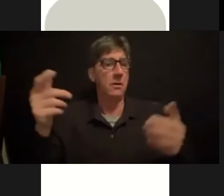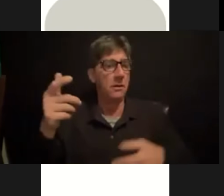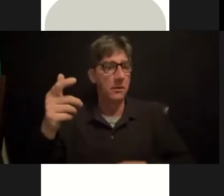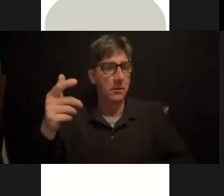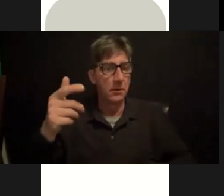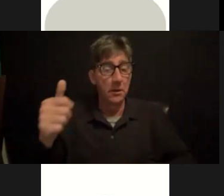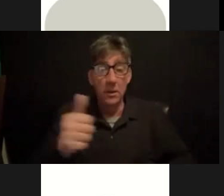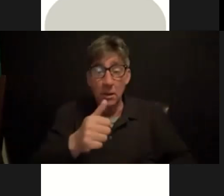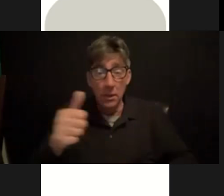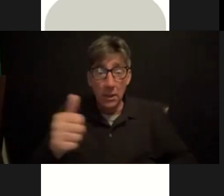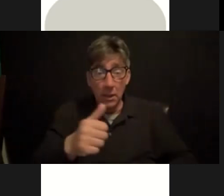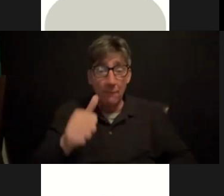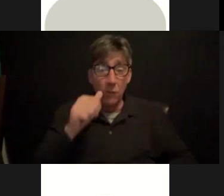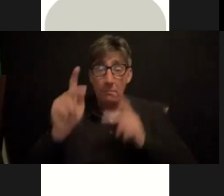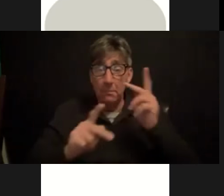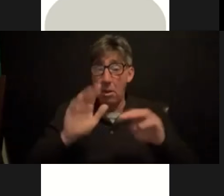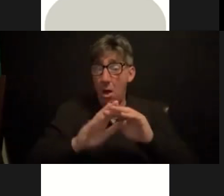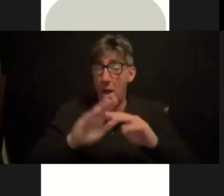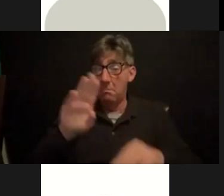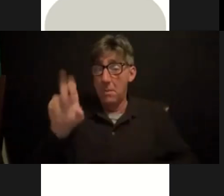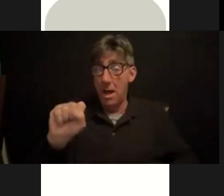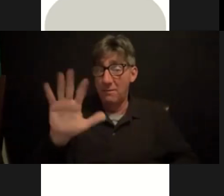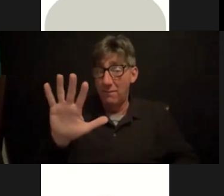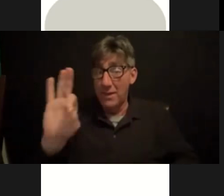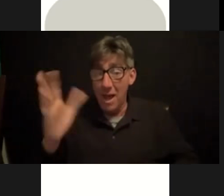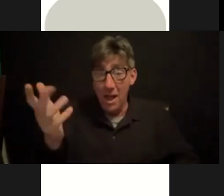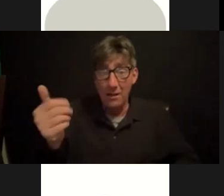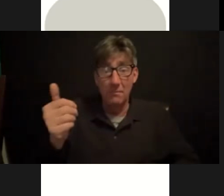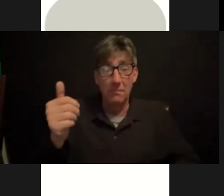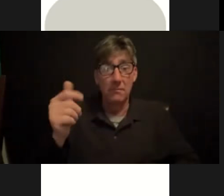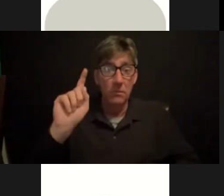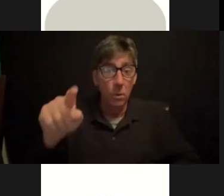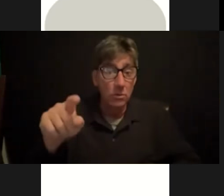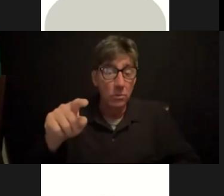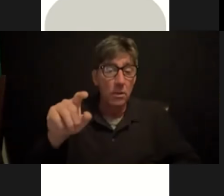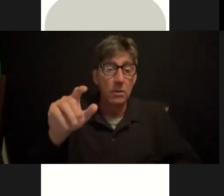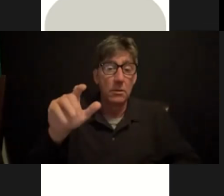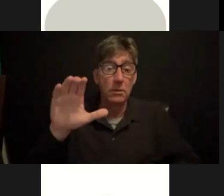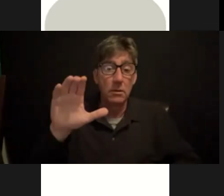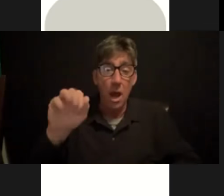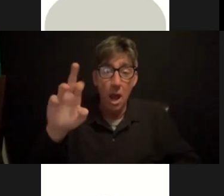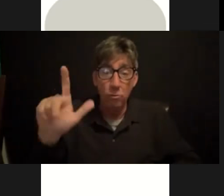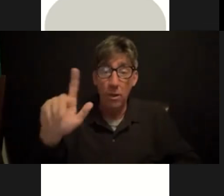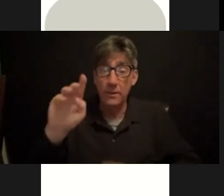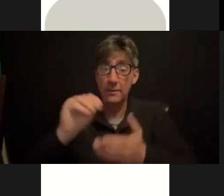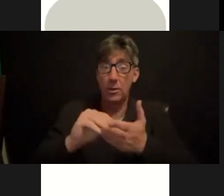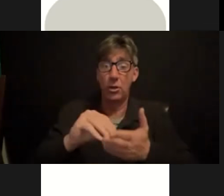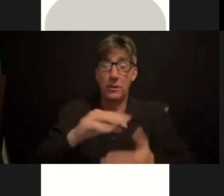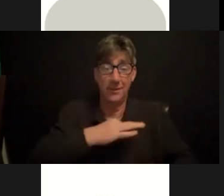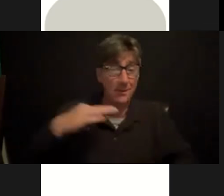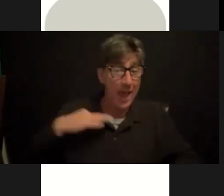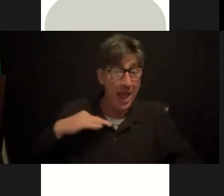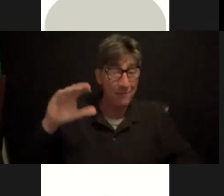for people along that route, going to school, going to the Carroll Center? Staff that work at the Carroll Center are